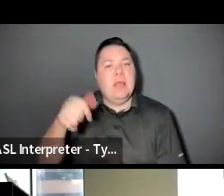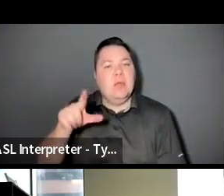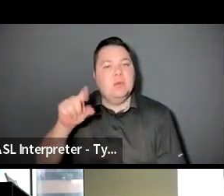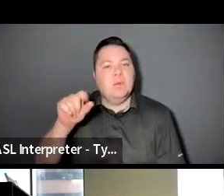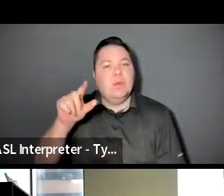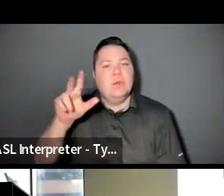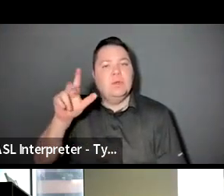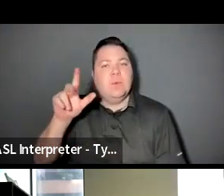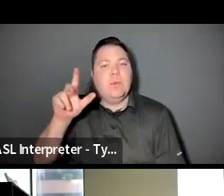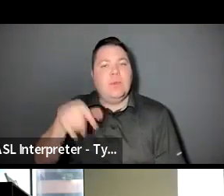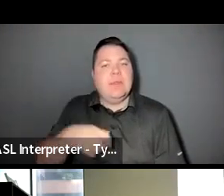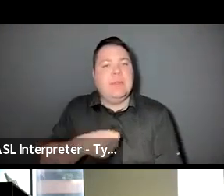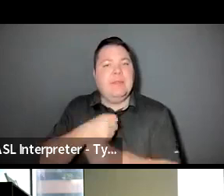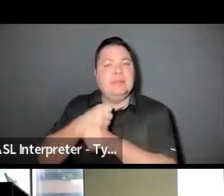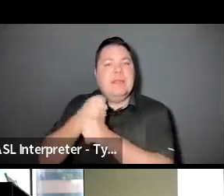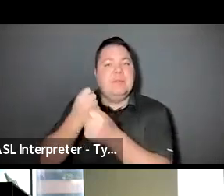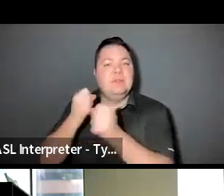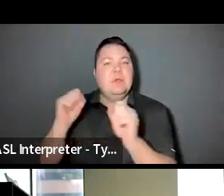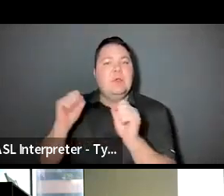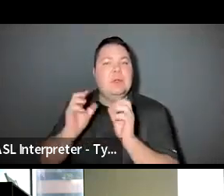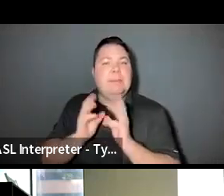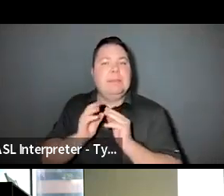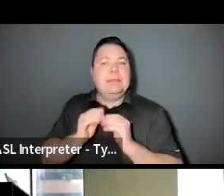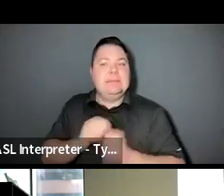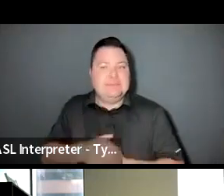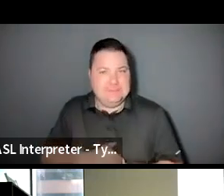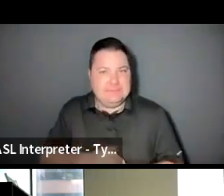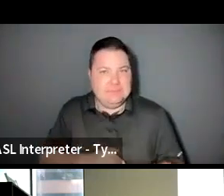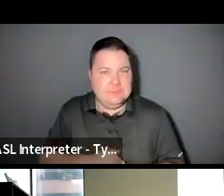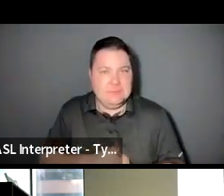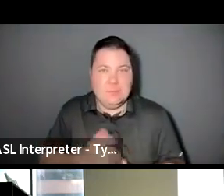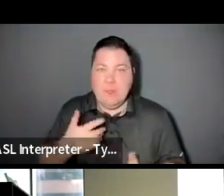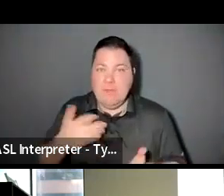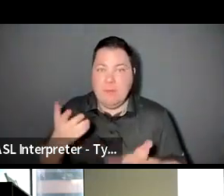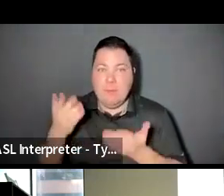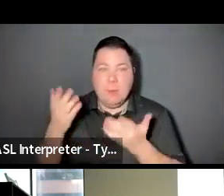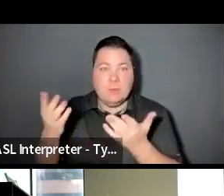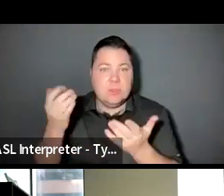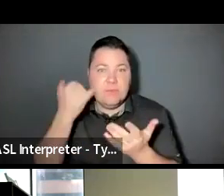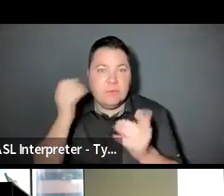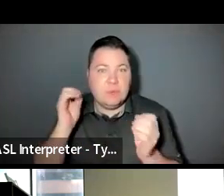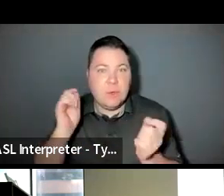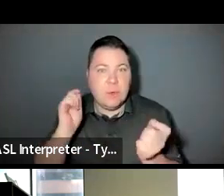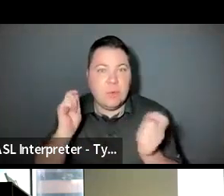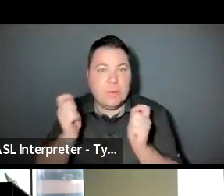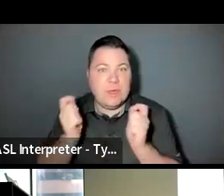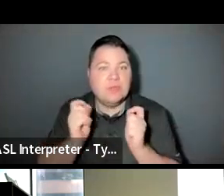security meeting, open meeting. Do I have a motion if there's no corrections or additions?